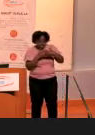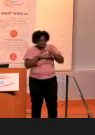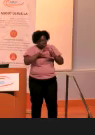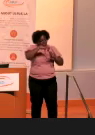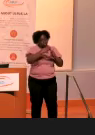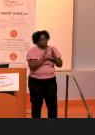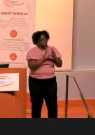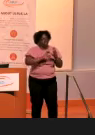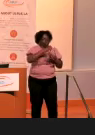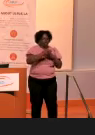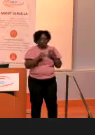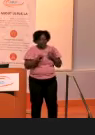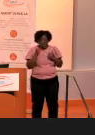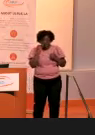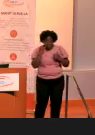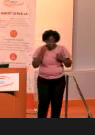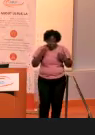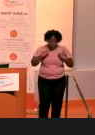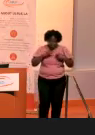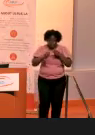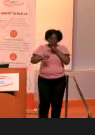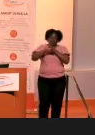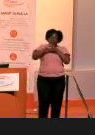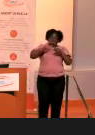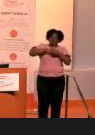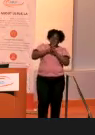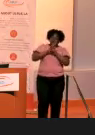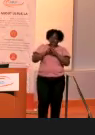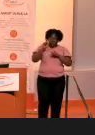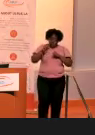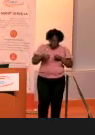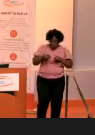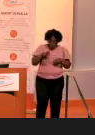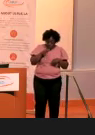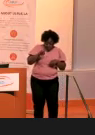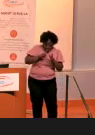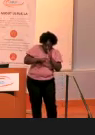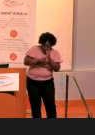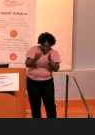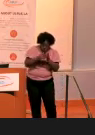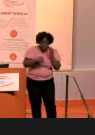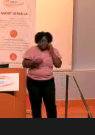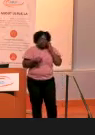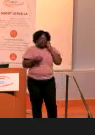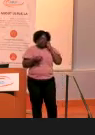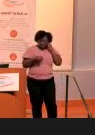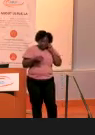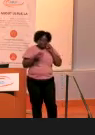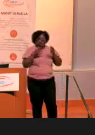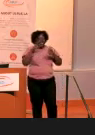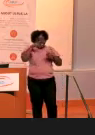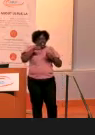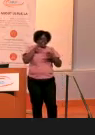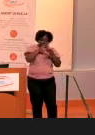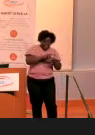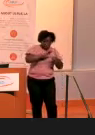have our urine checked if we get COVID again? Maureen is sitting in the audience. We've had this conversation multiple